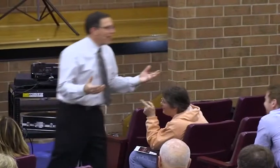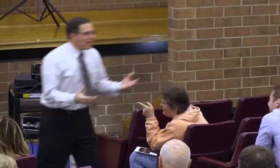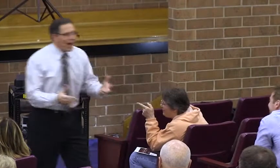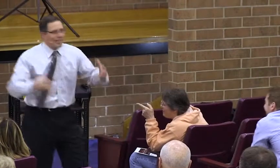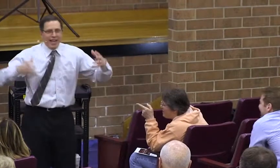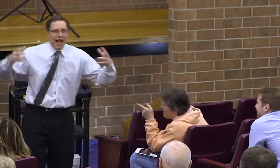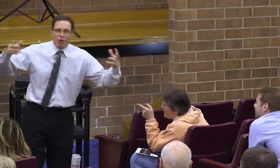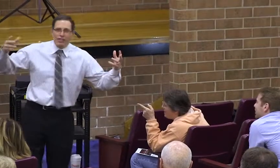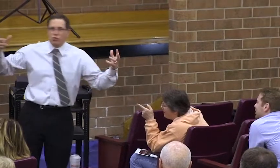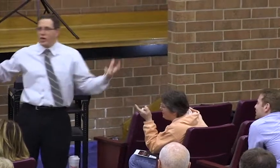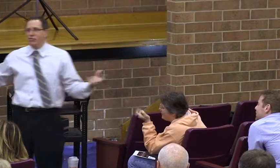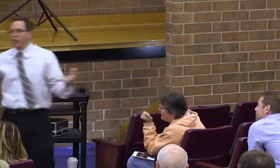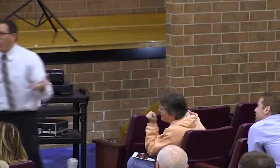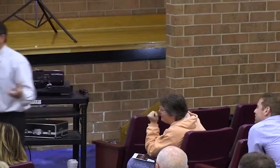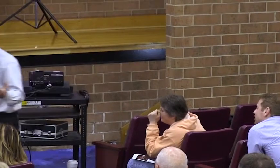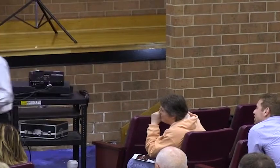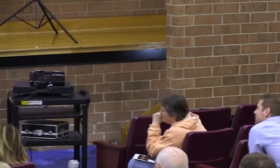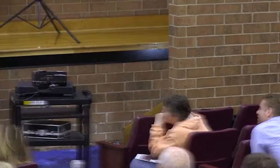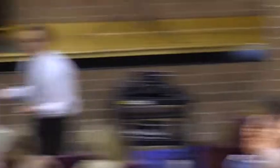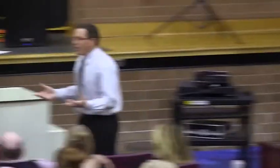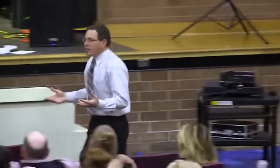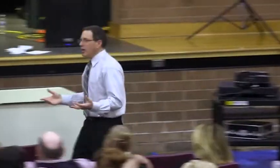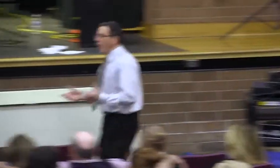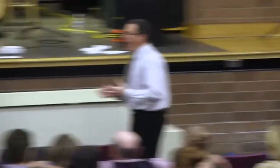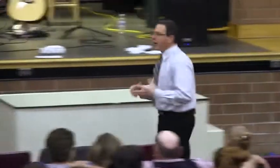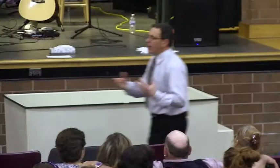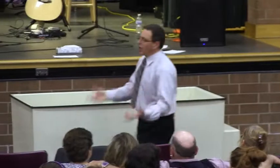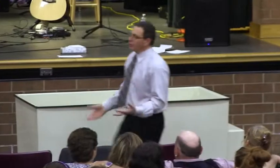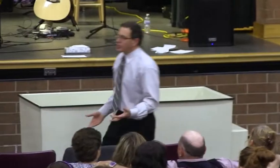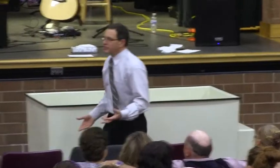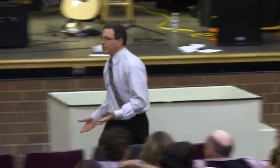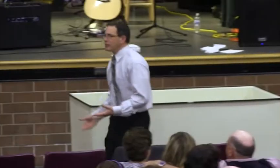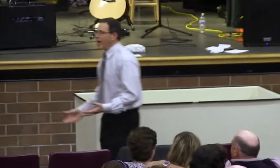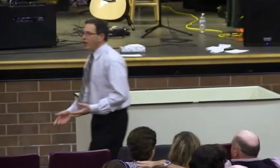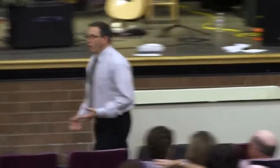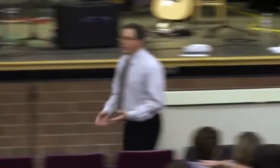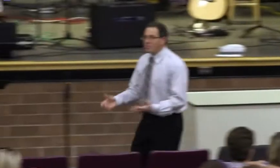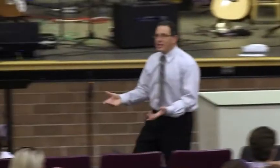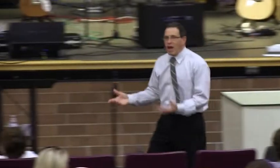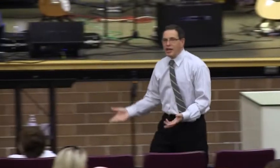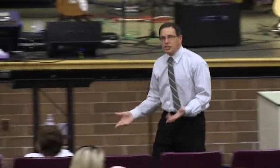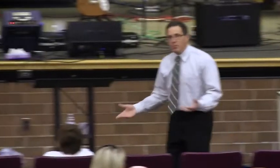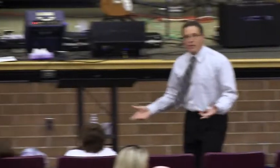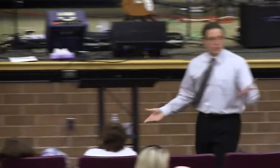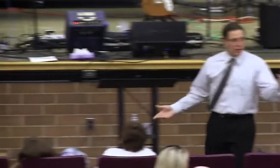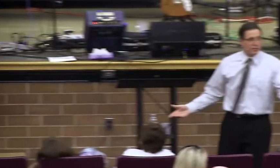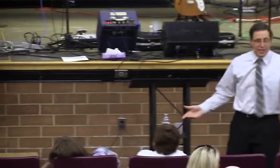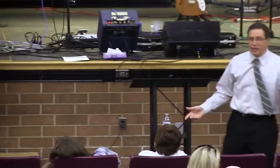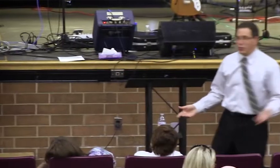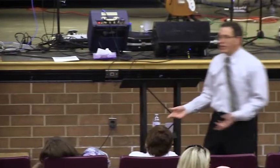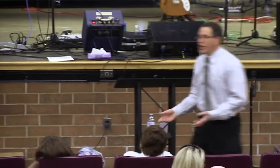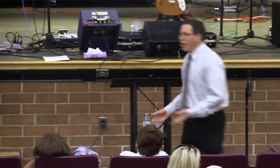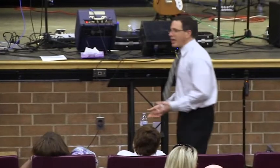listen to me God doesn't have all these weird requirements Hallelujah you know well how do I know I'm serving God right well you being kind to your mother it's